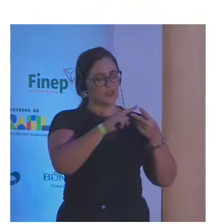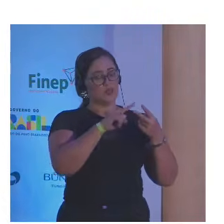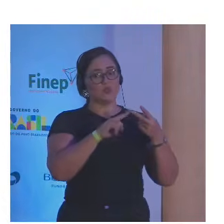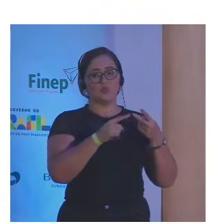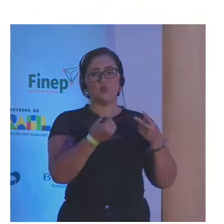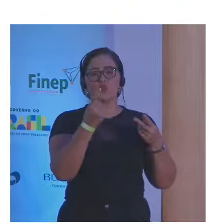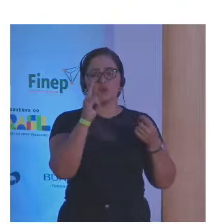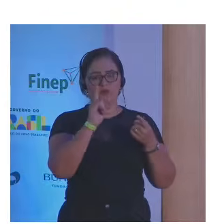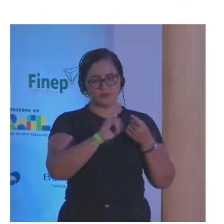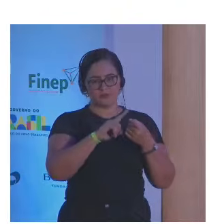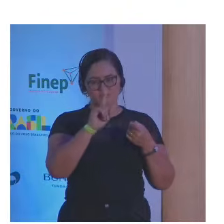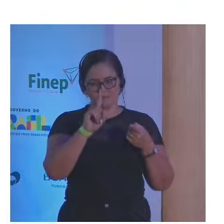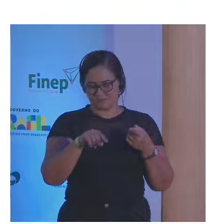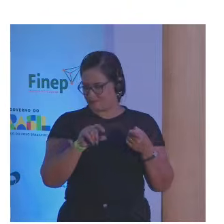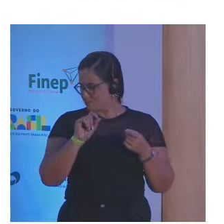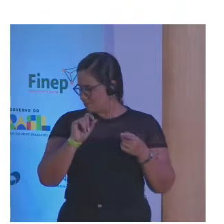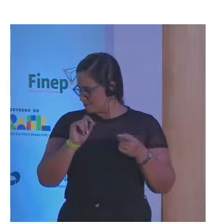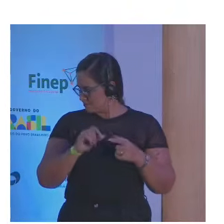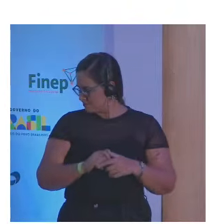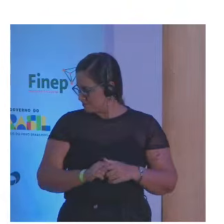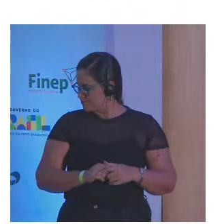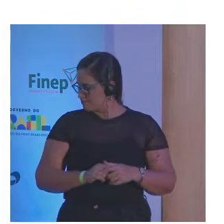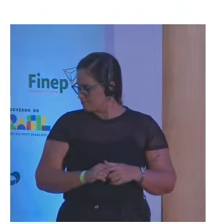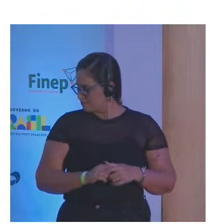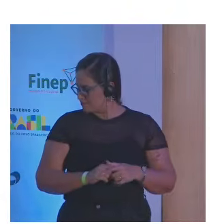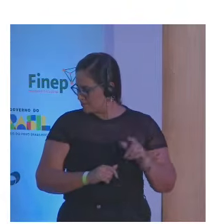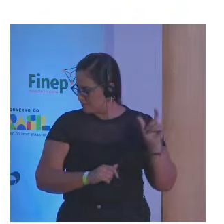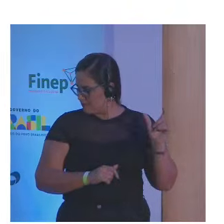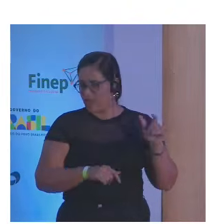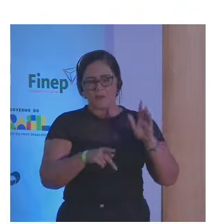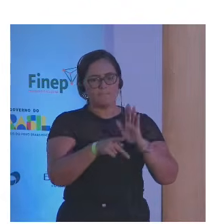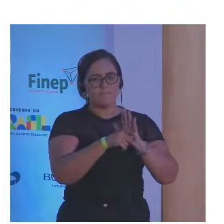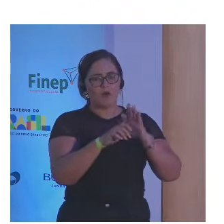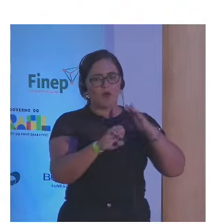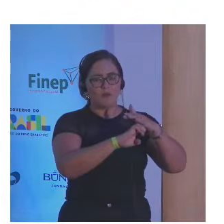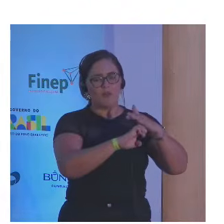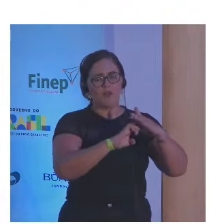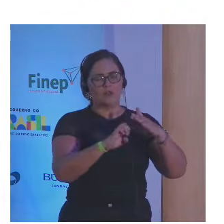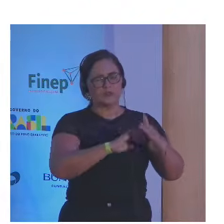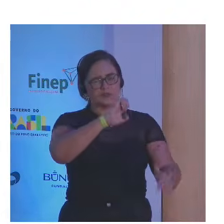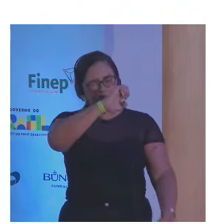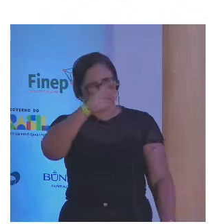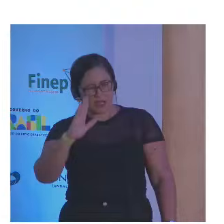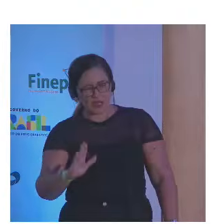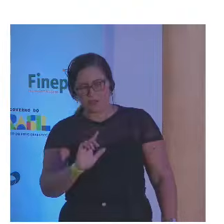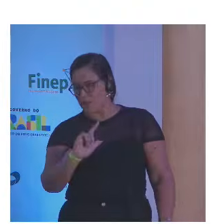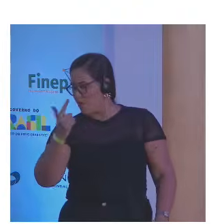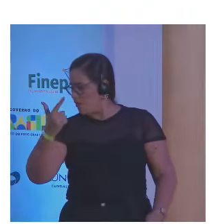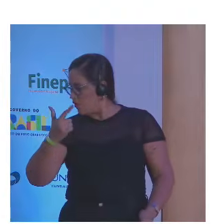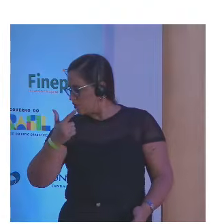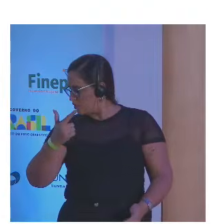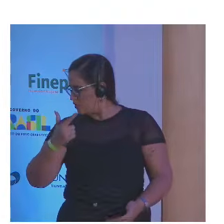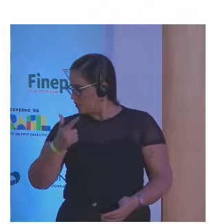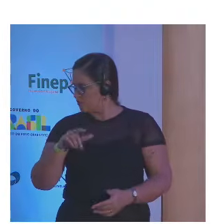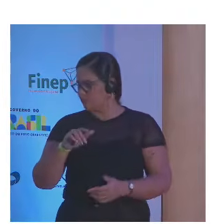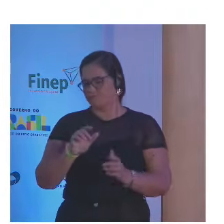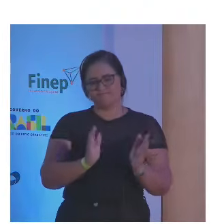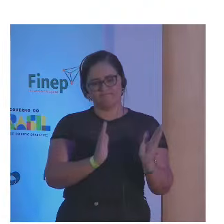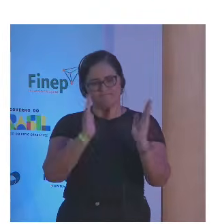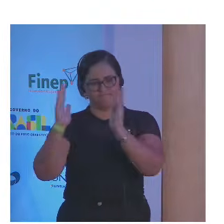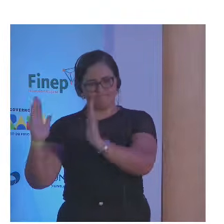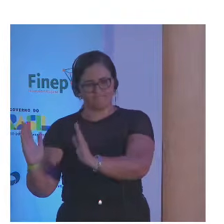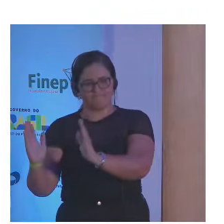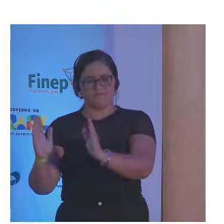Reef Initiative, primarily in the Caribbean, and the other one is a global coral reef monitoring network. And they all